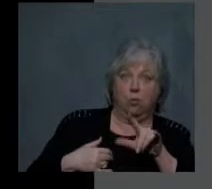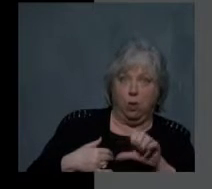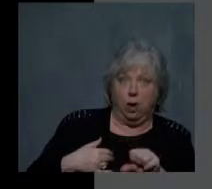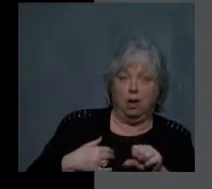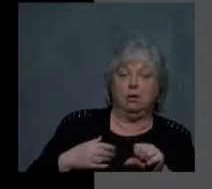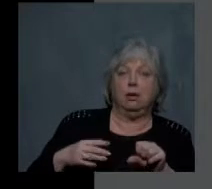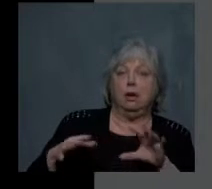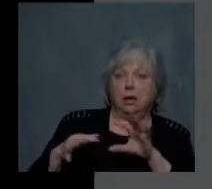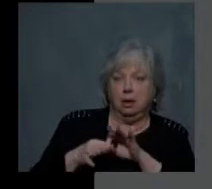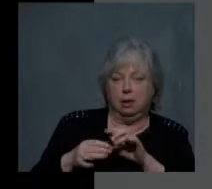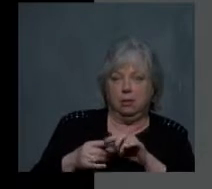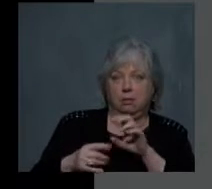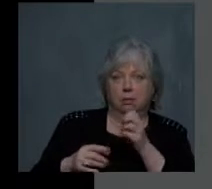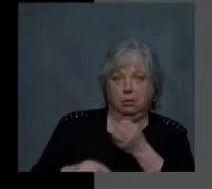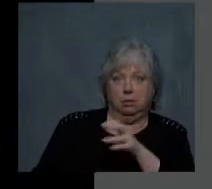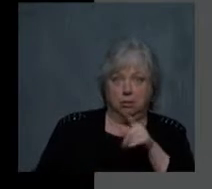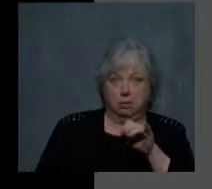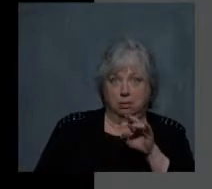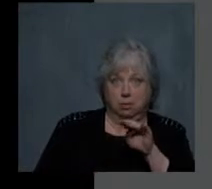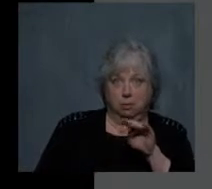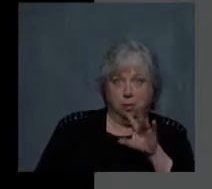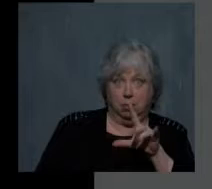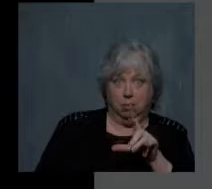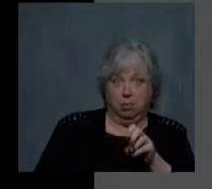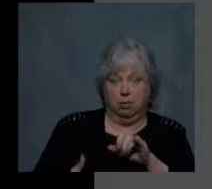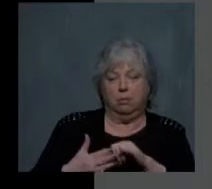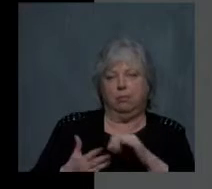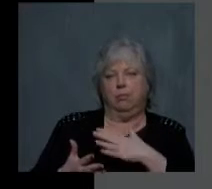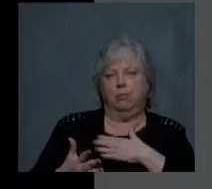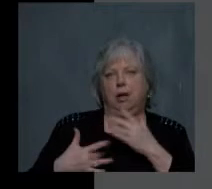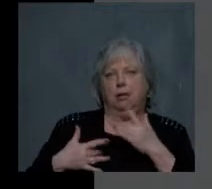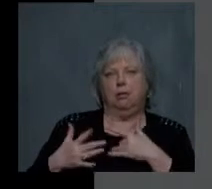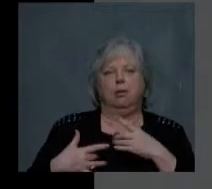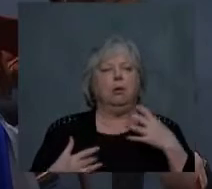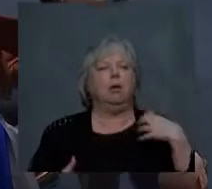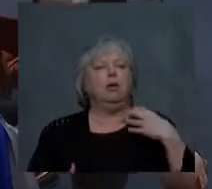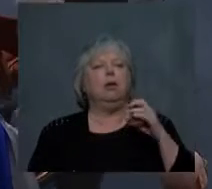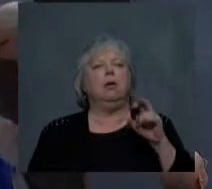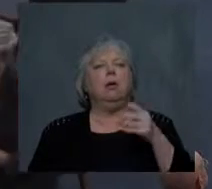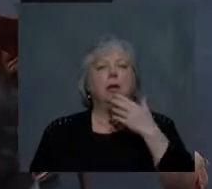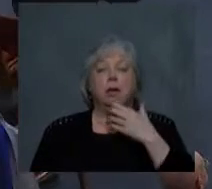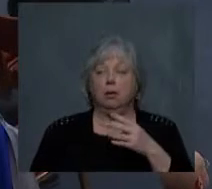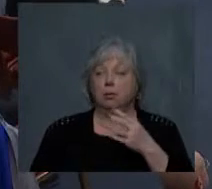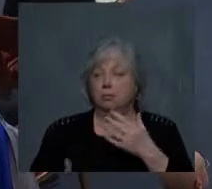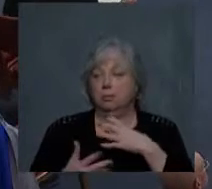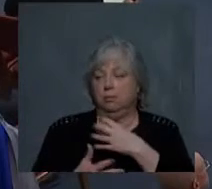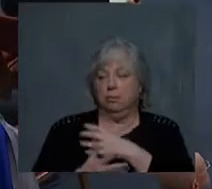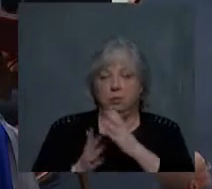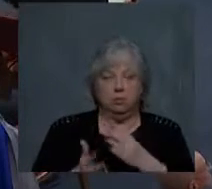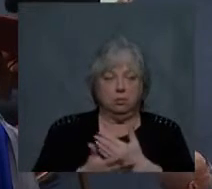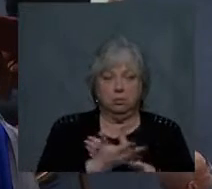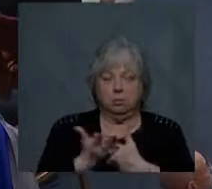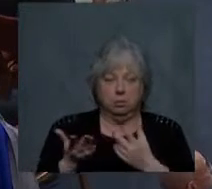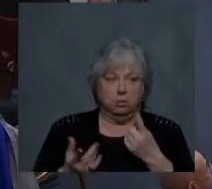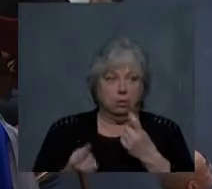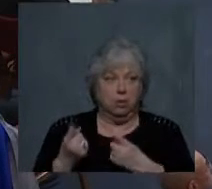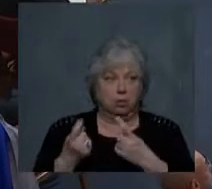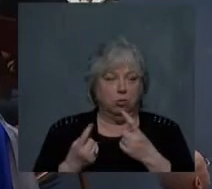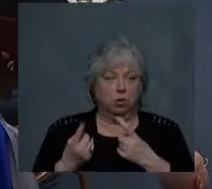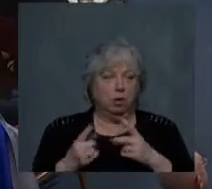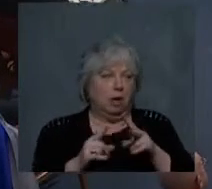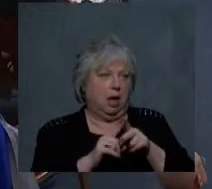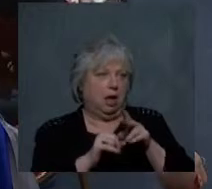addressing Annette's concerns. yes, ma'am. Okay, thank you. Okay. Thank you. Commissioners, do you all have any questions?